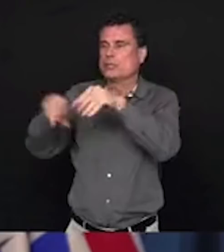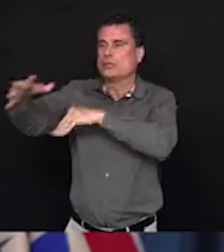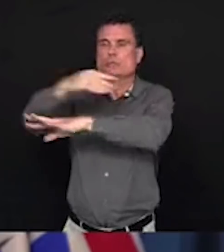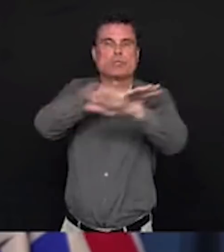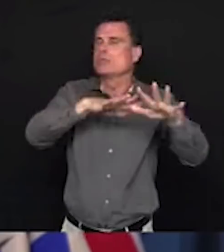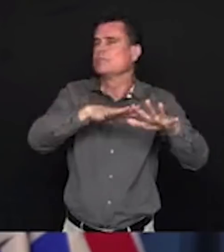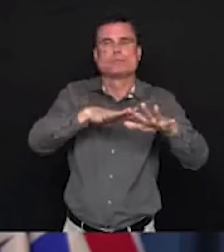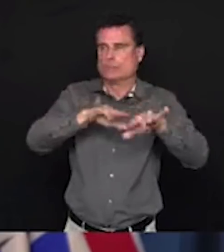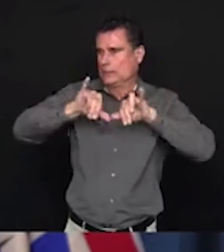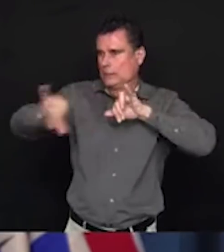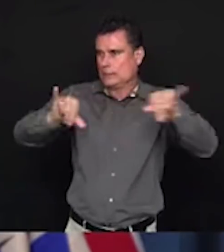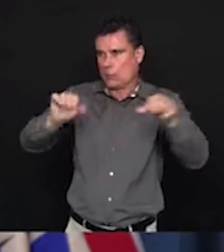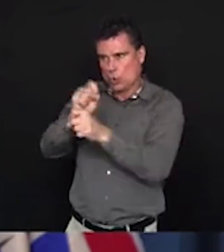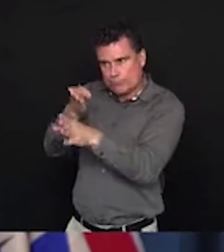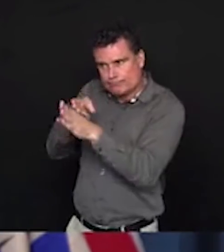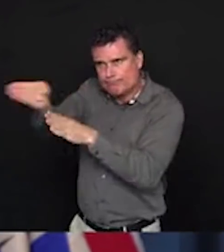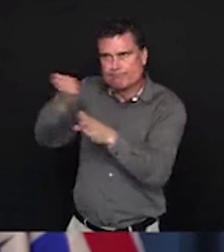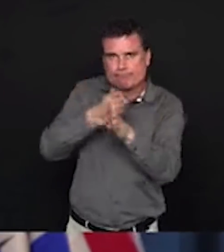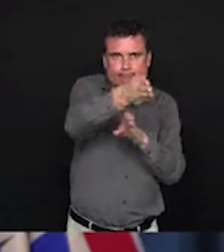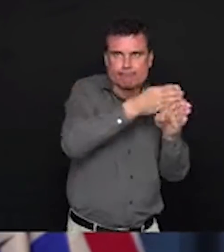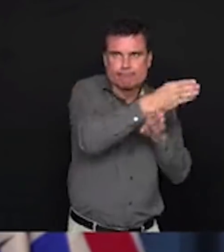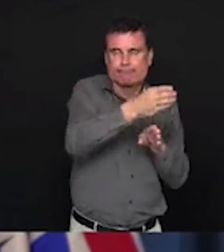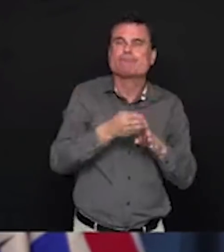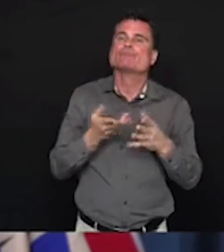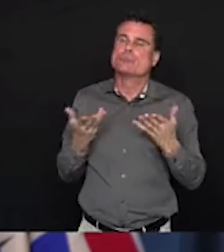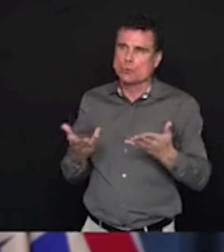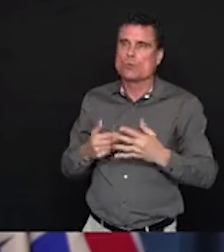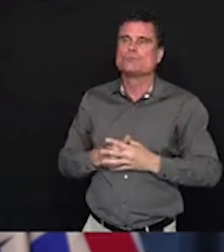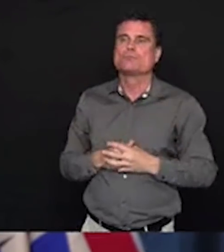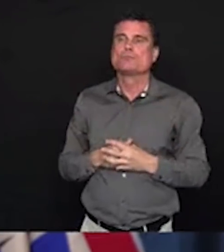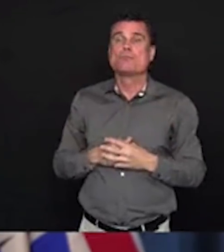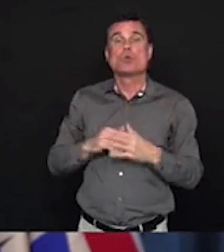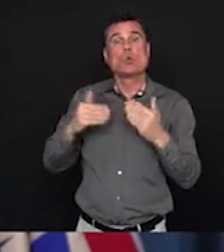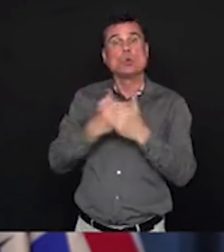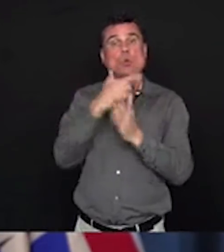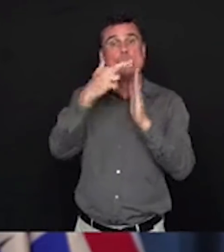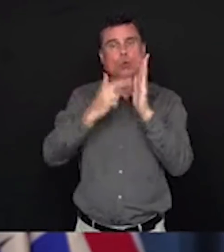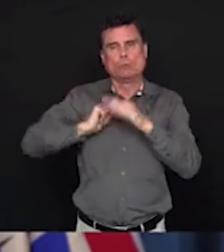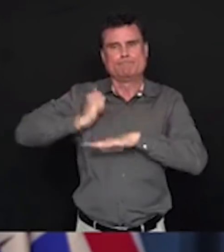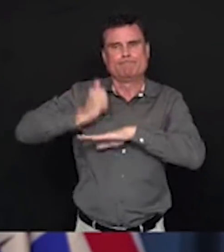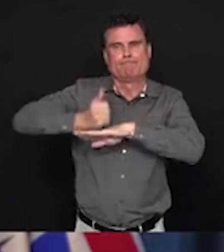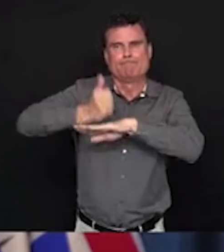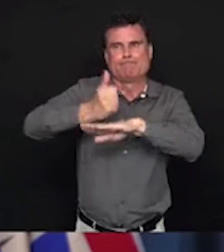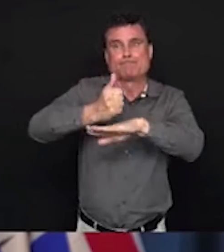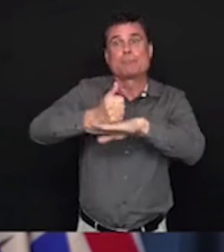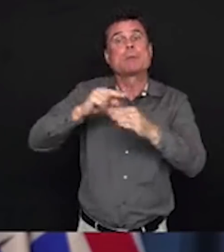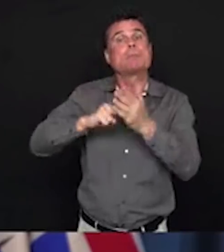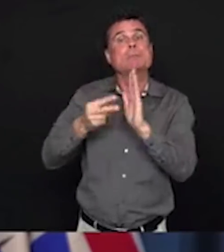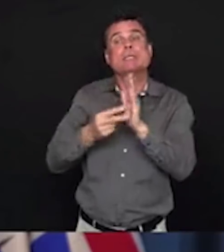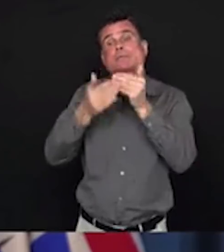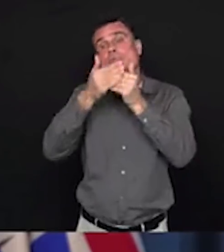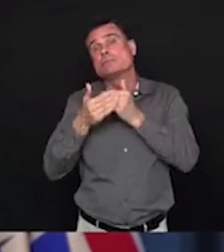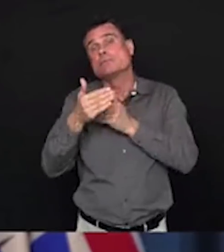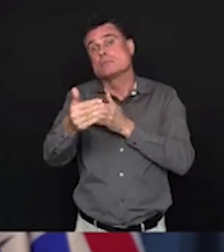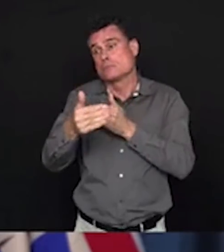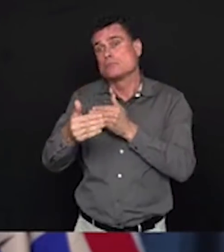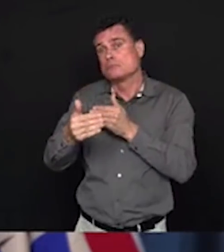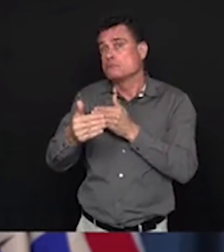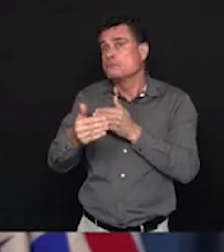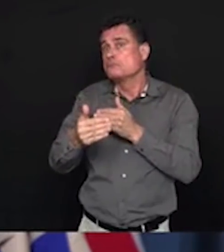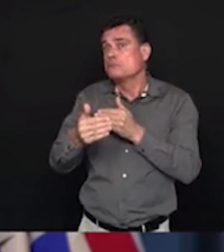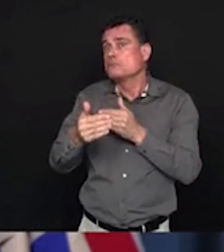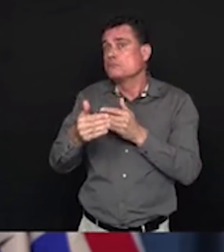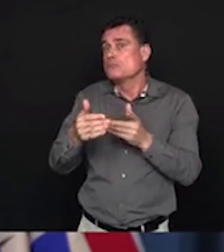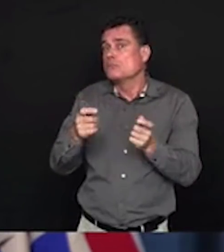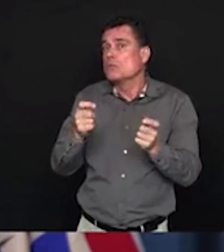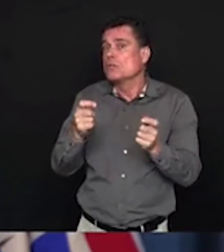of the other outbreaks that were detected very early, and is one of the reasons why here on Vancouver Island and in the rest of the